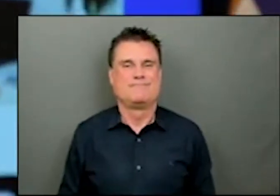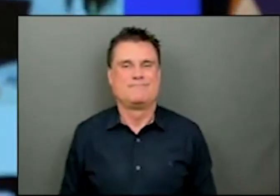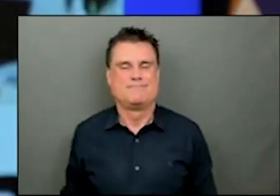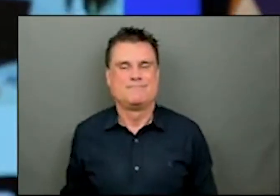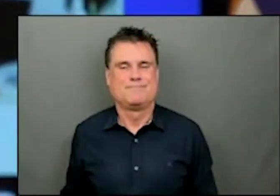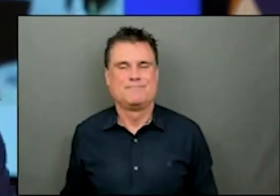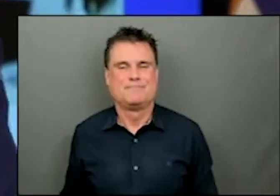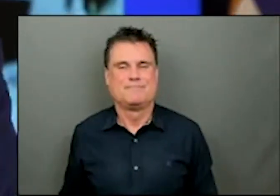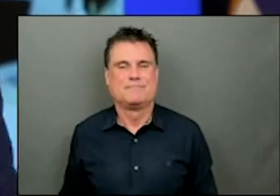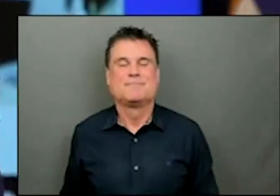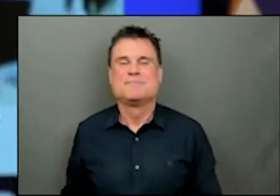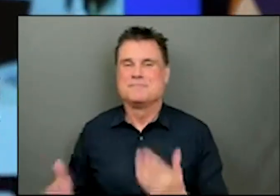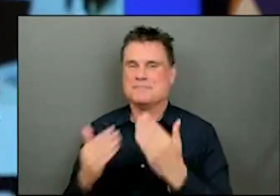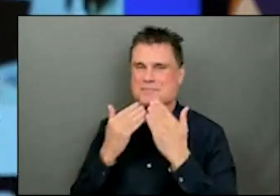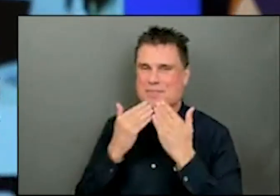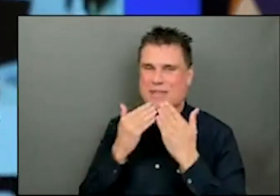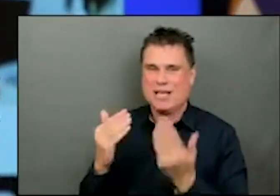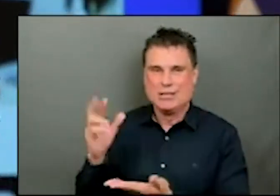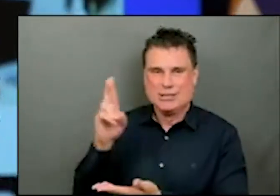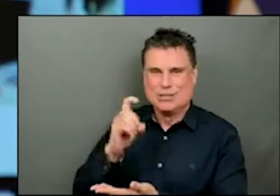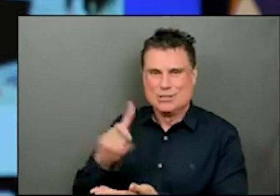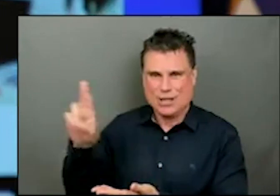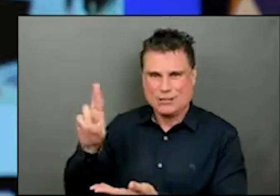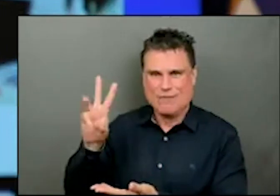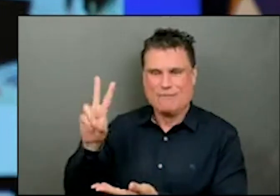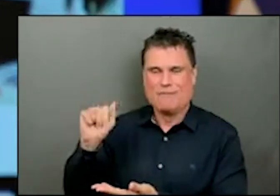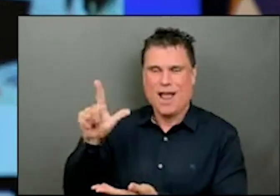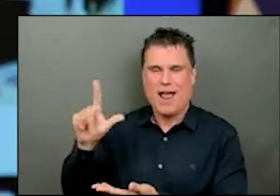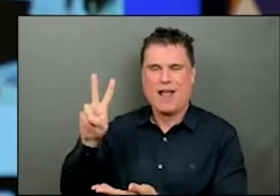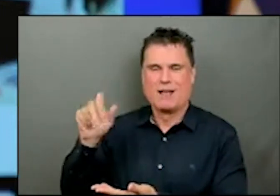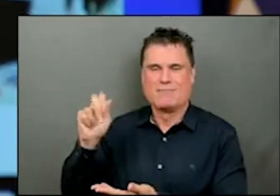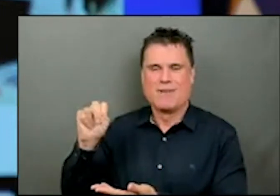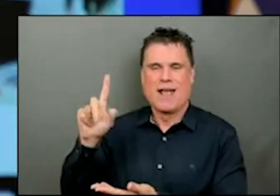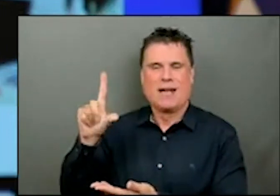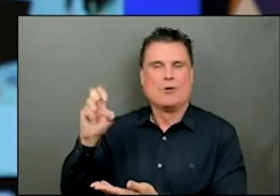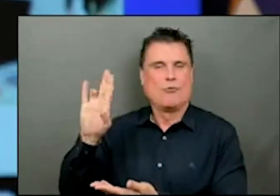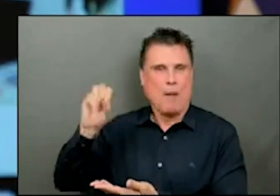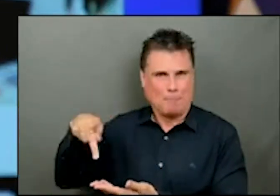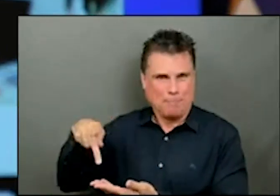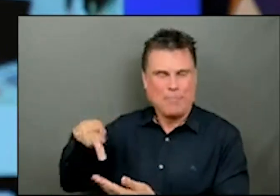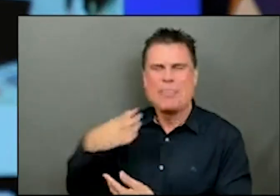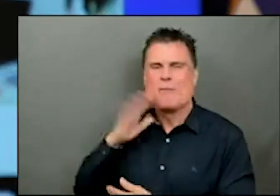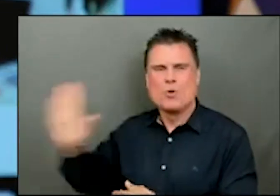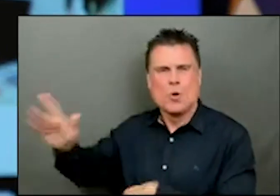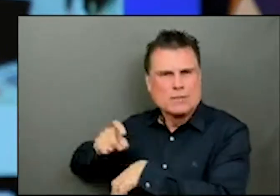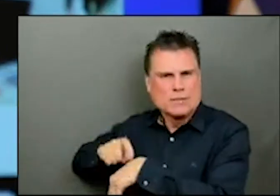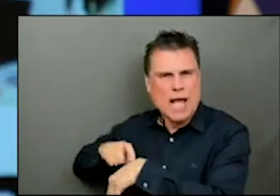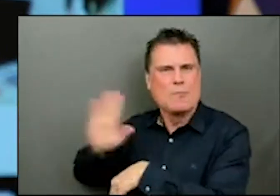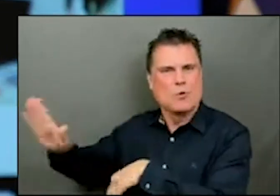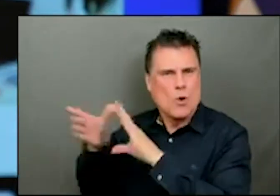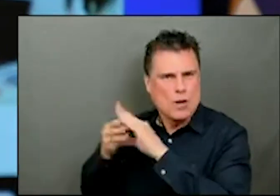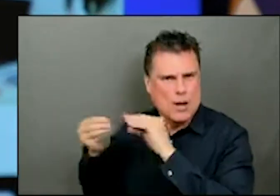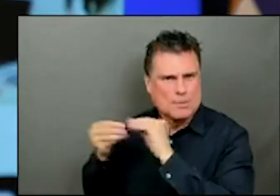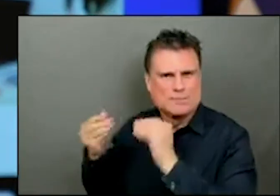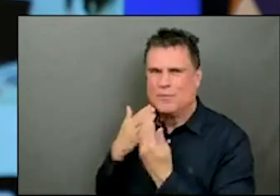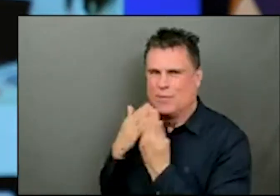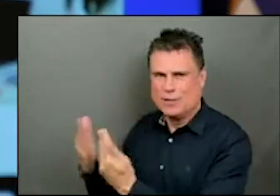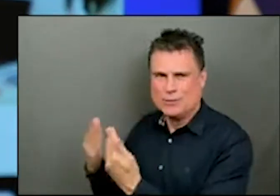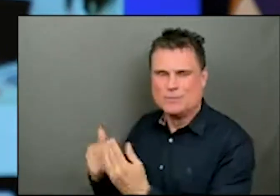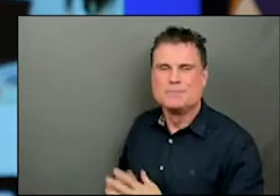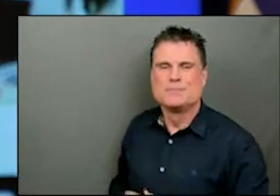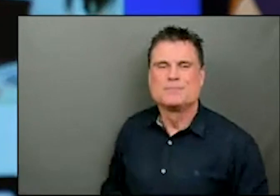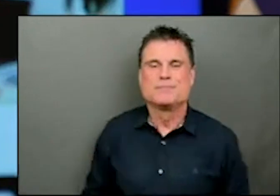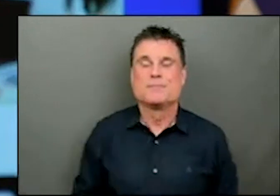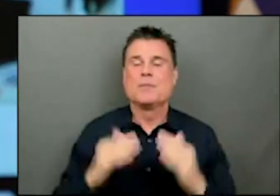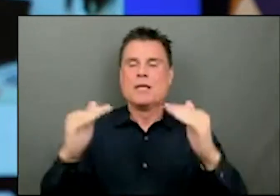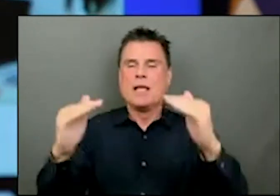Thank you. Thank you so much, Dr. Van Leeuwen. I appreciate your time and your comments today. I would now like to ask Wendy Hulbert